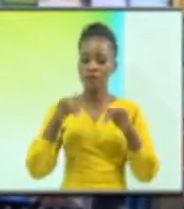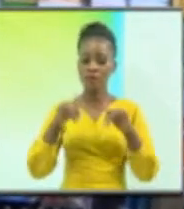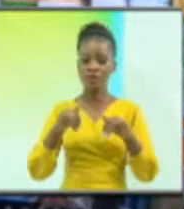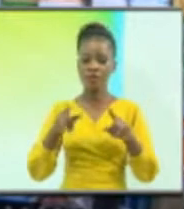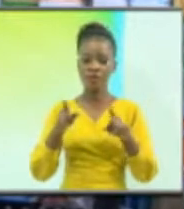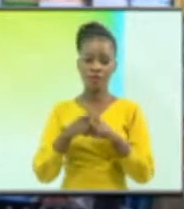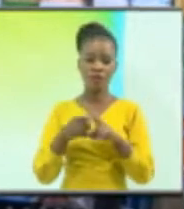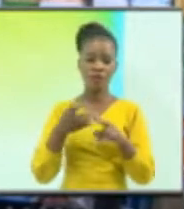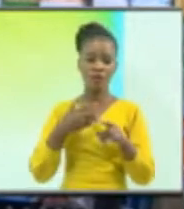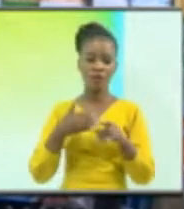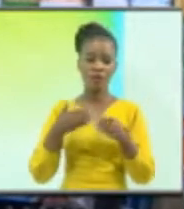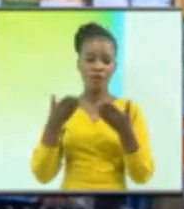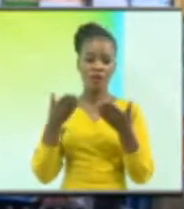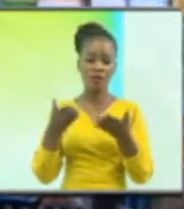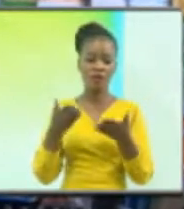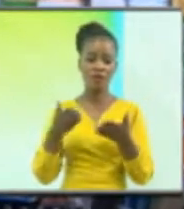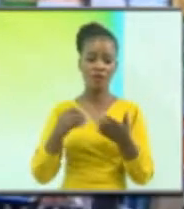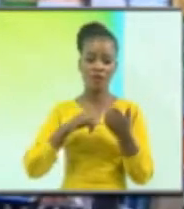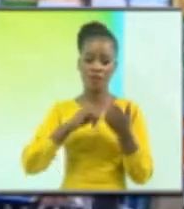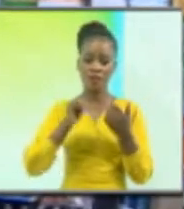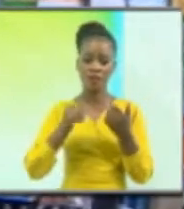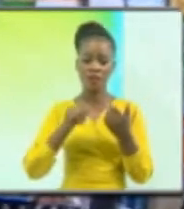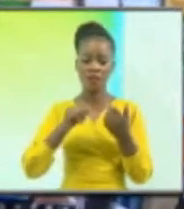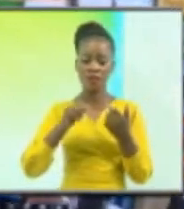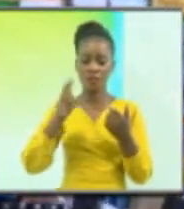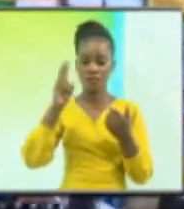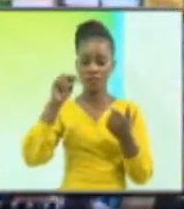Portugal, German.